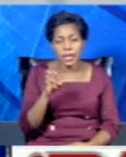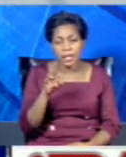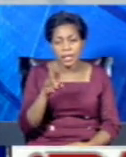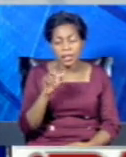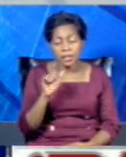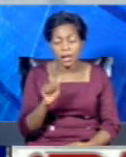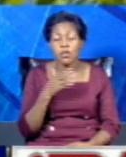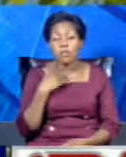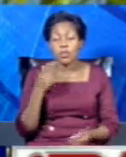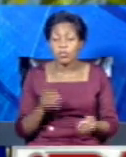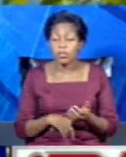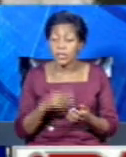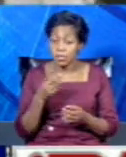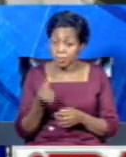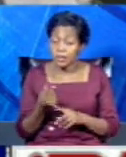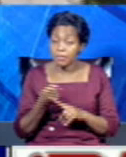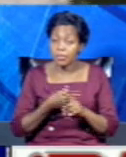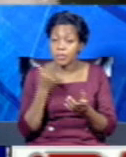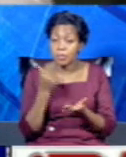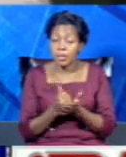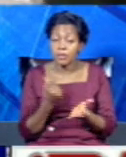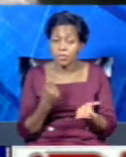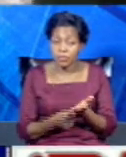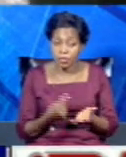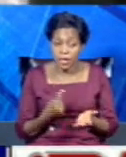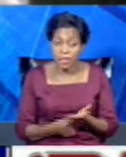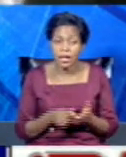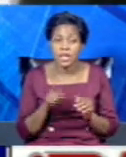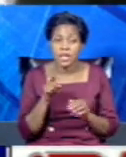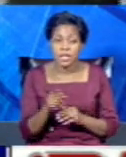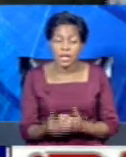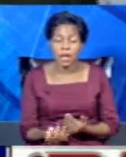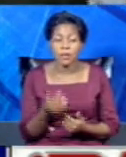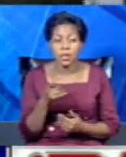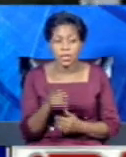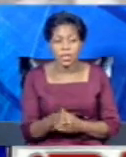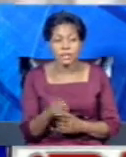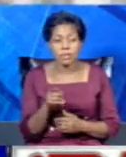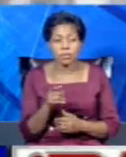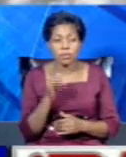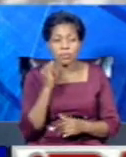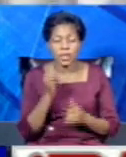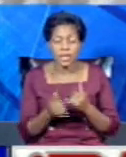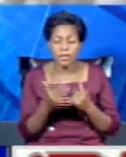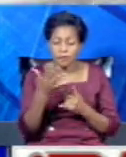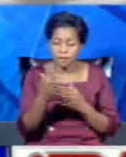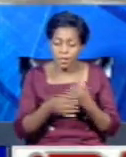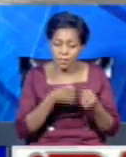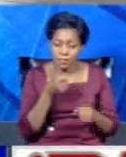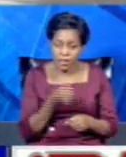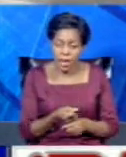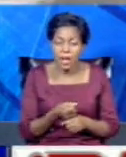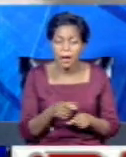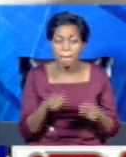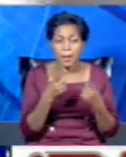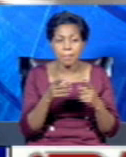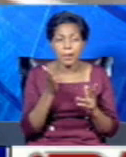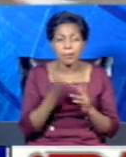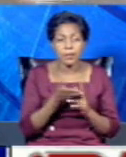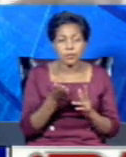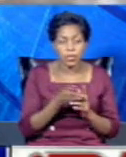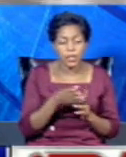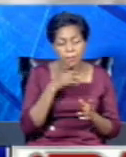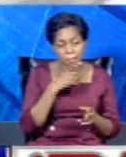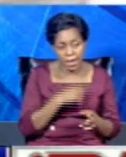costs from the Bank of Uganda. The ruling, which will also be the climax of the five-year dispute between Sudhir Ruparelia,